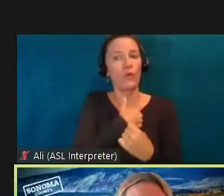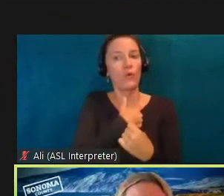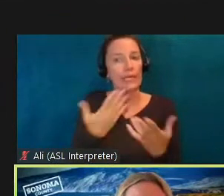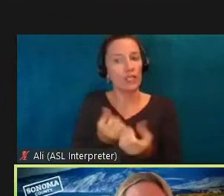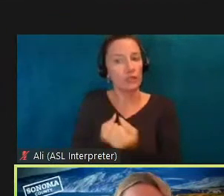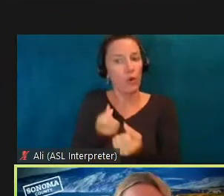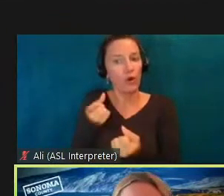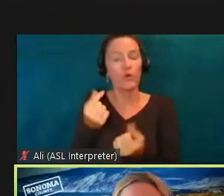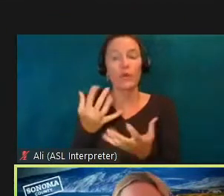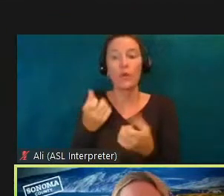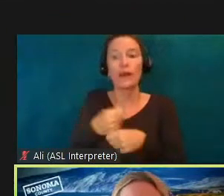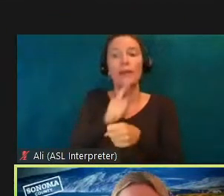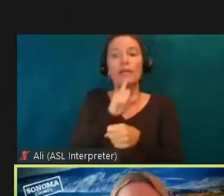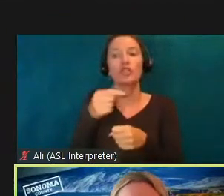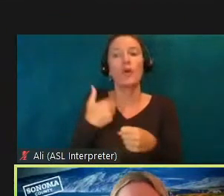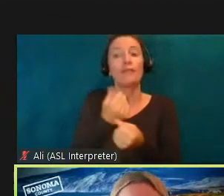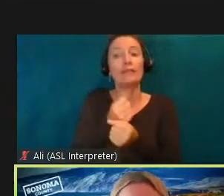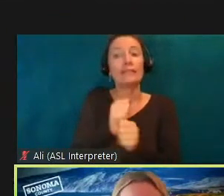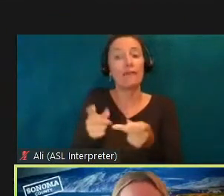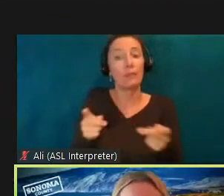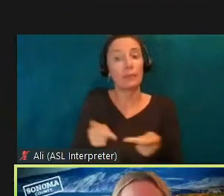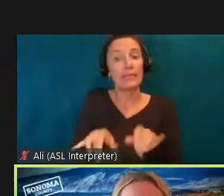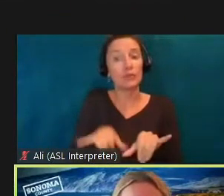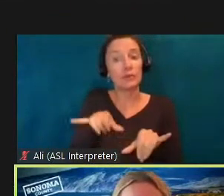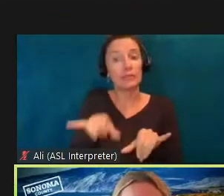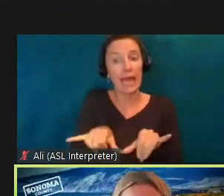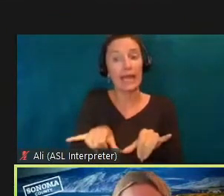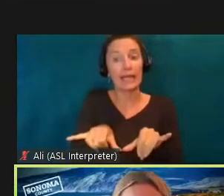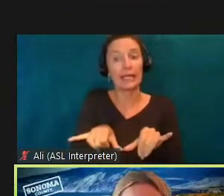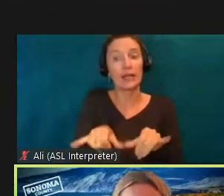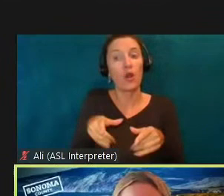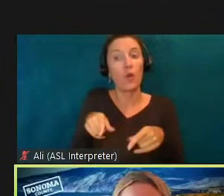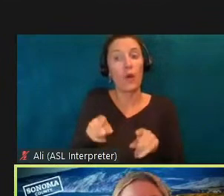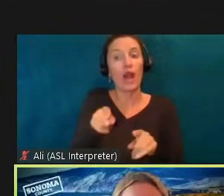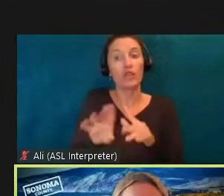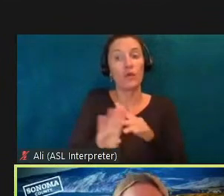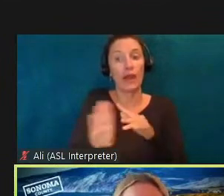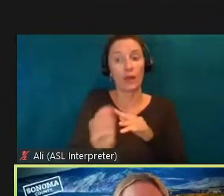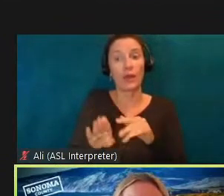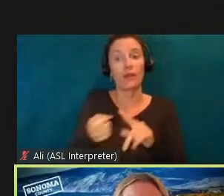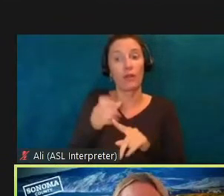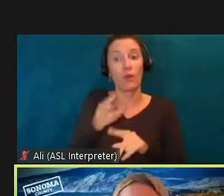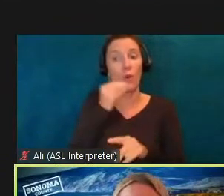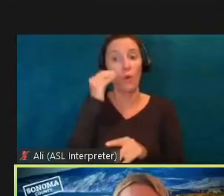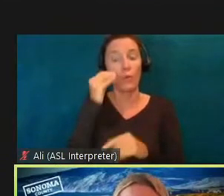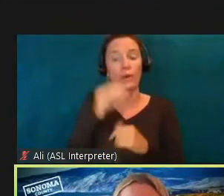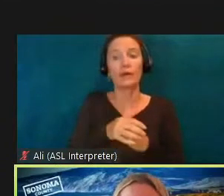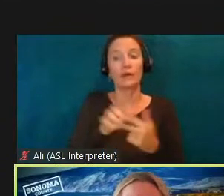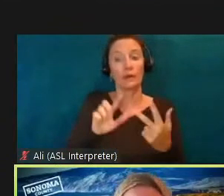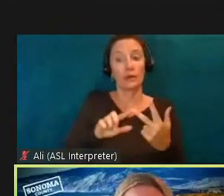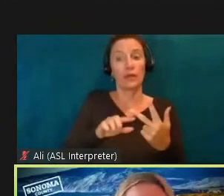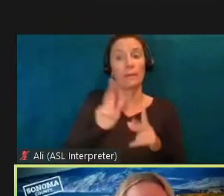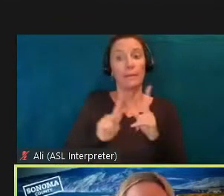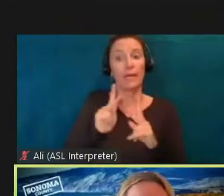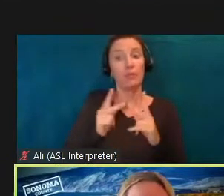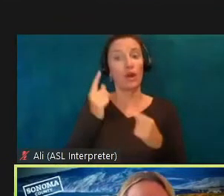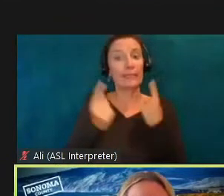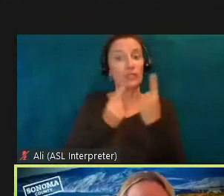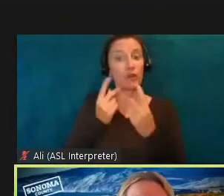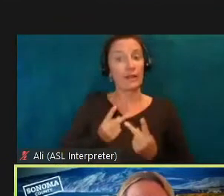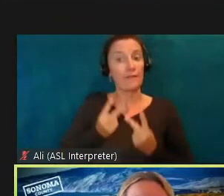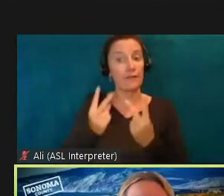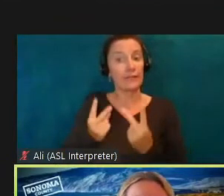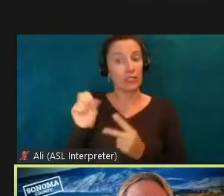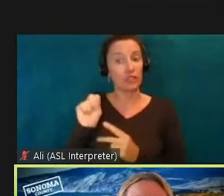have a safe and appropriate place to stay during the duration of your evacuation. And then finally, to those who might be considering visiting Sonoma County right